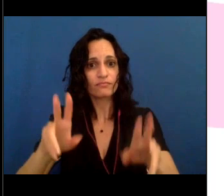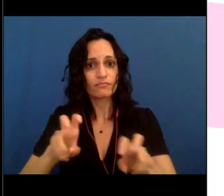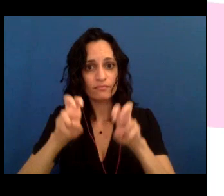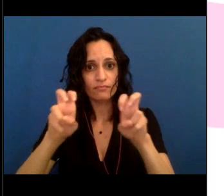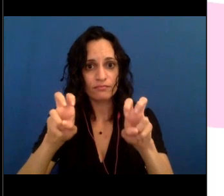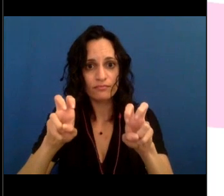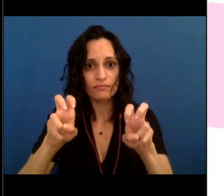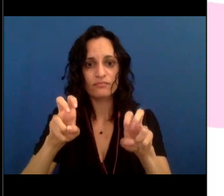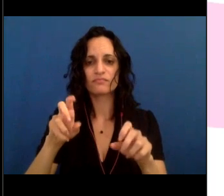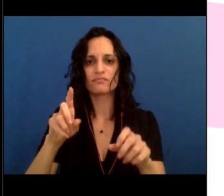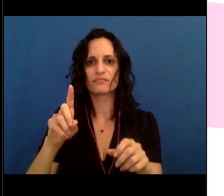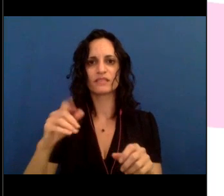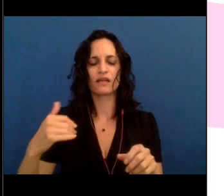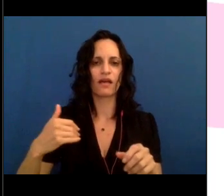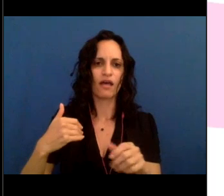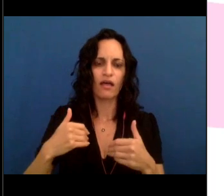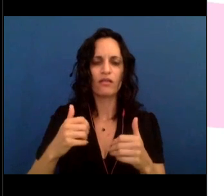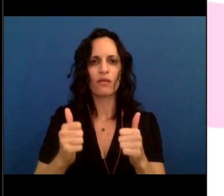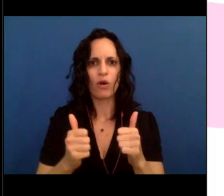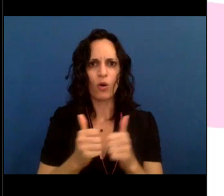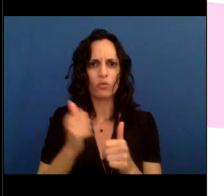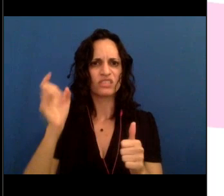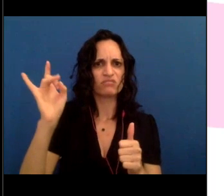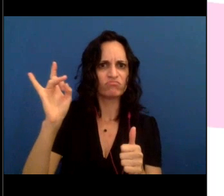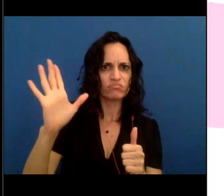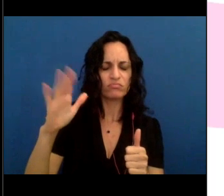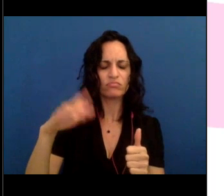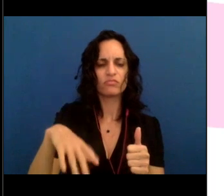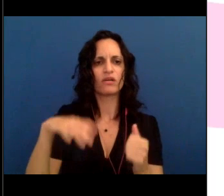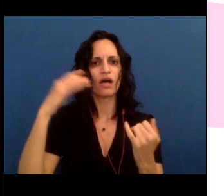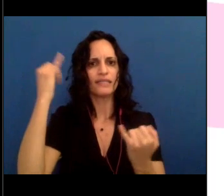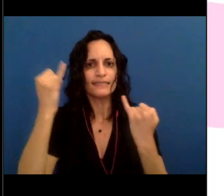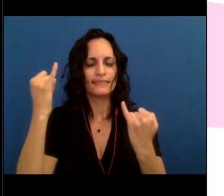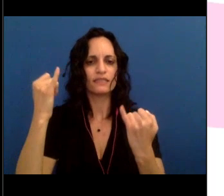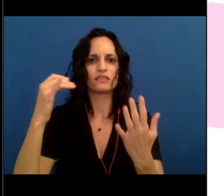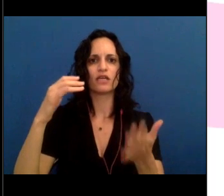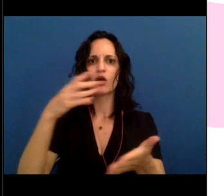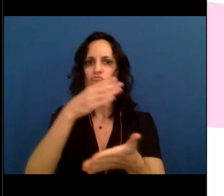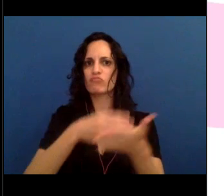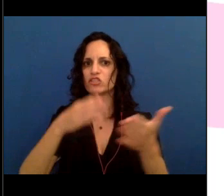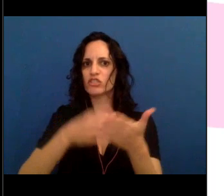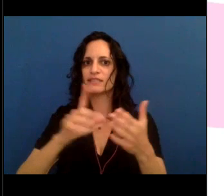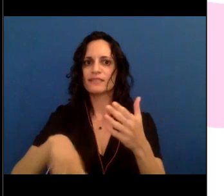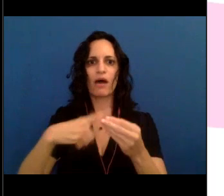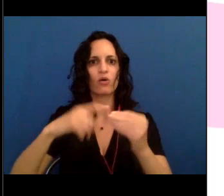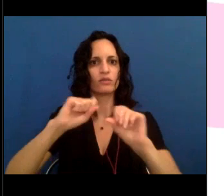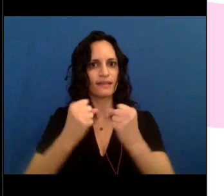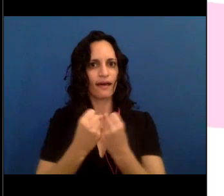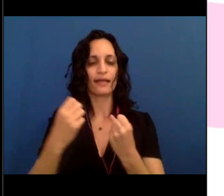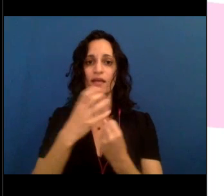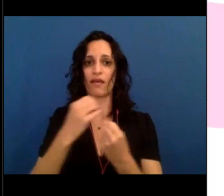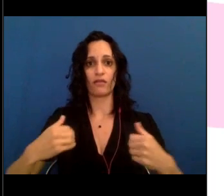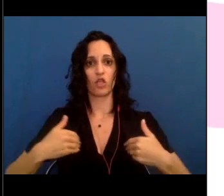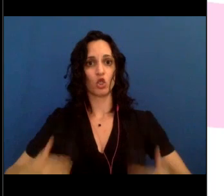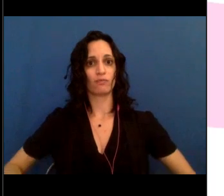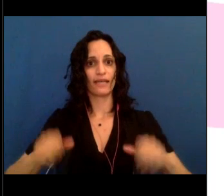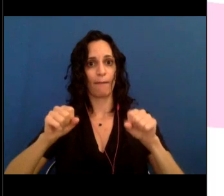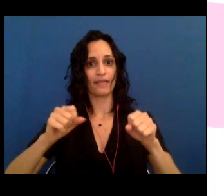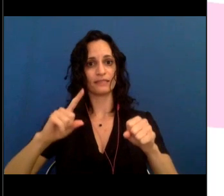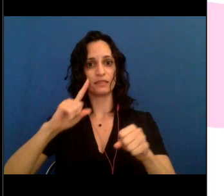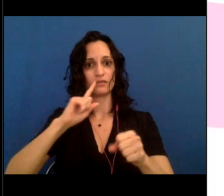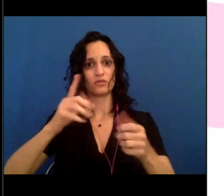and prejudices, illusions, and so forth about society and the human capacity to interact. And that